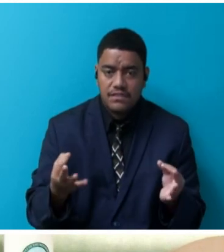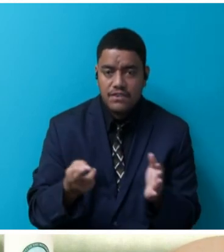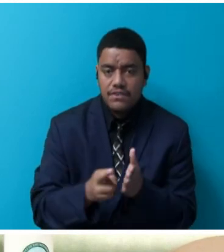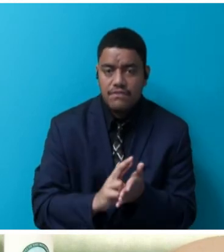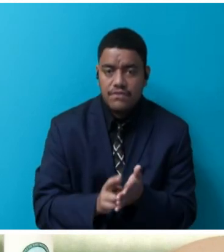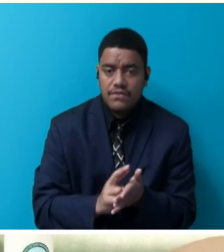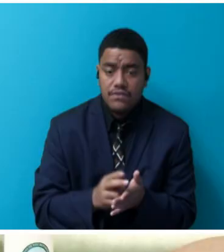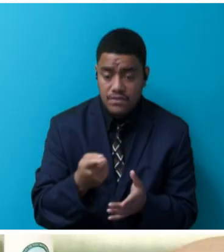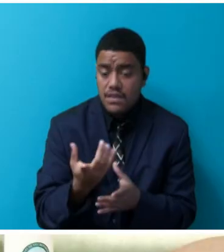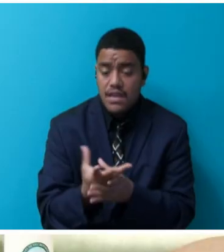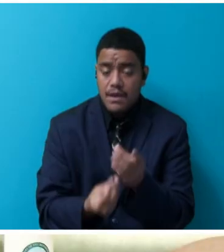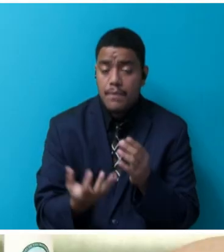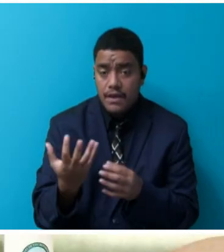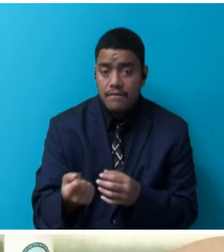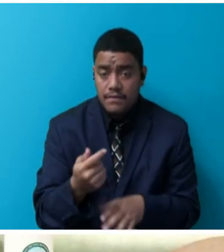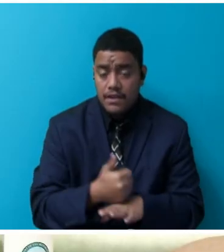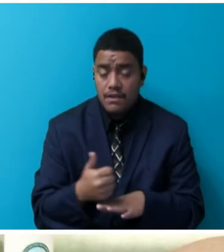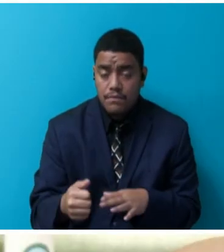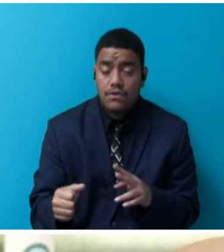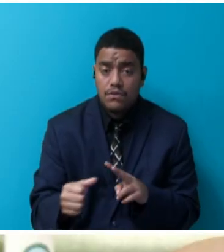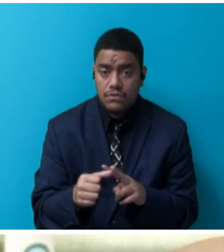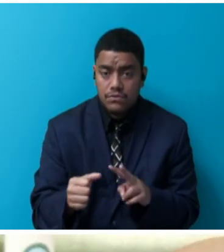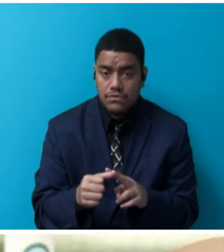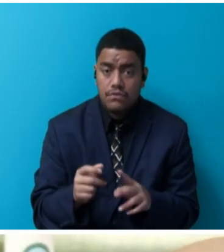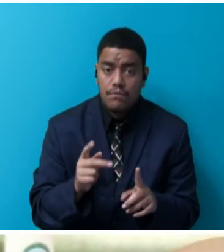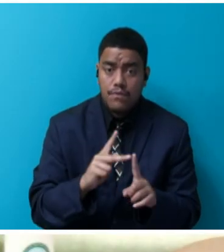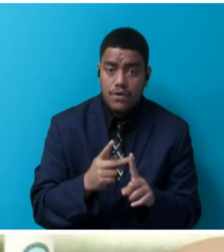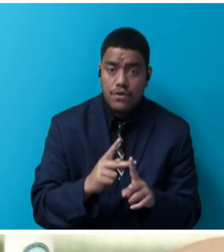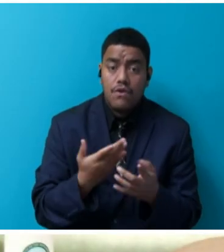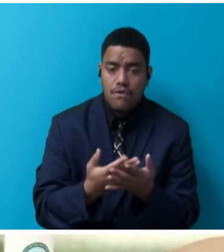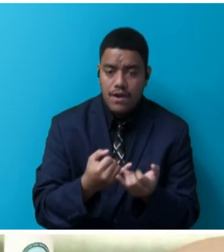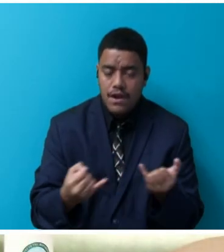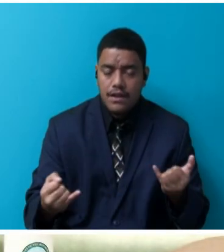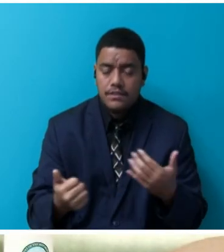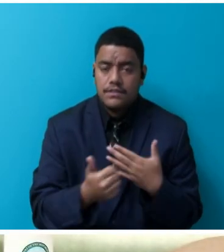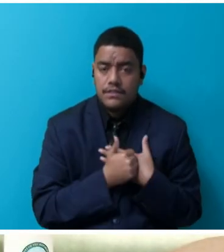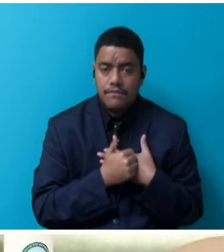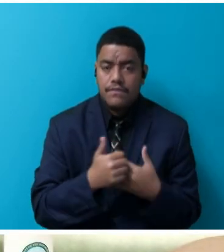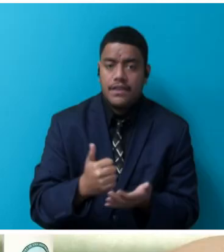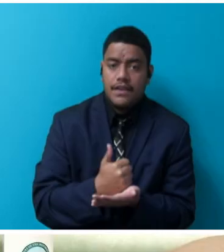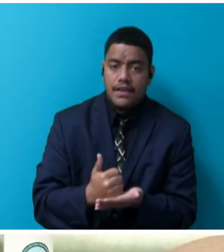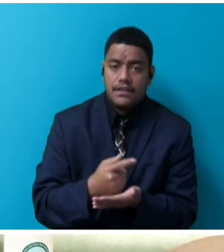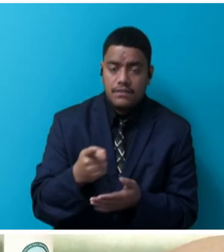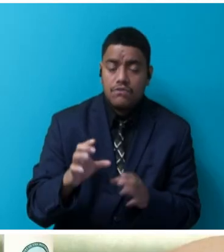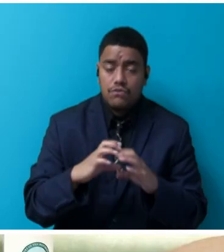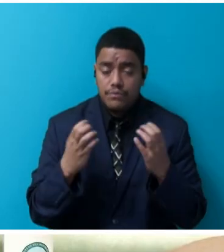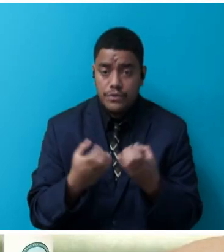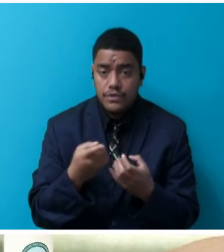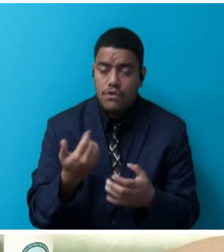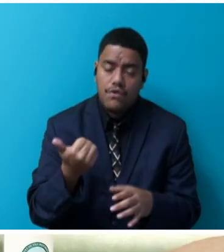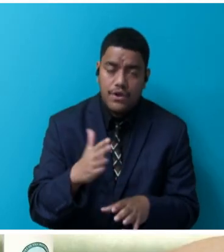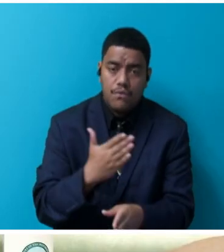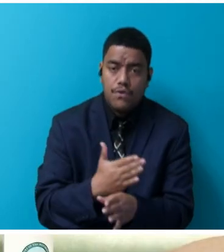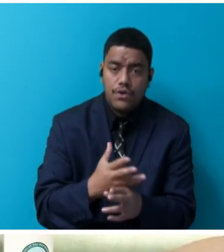this gap, the government has also prioritized the review of the Online Safety Act. The Online Safety Commission is already working in